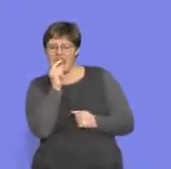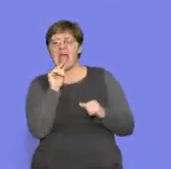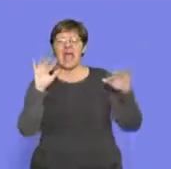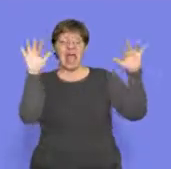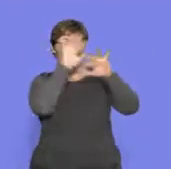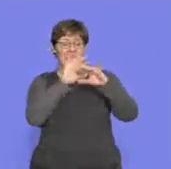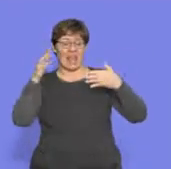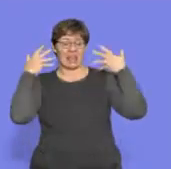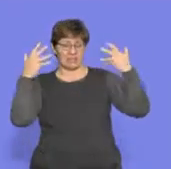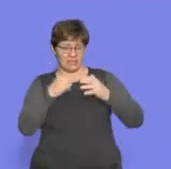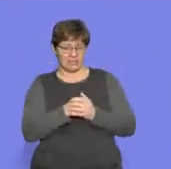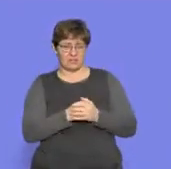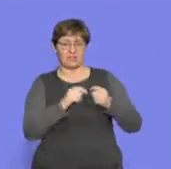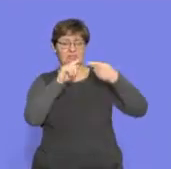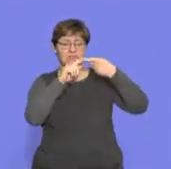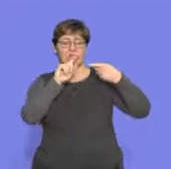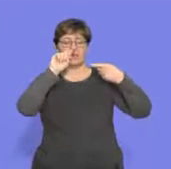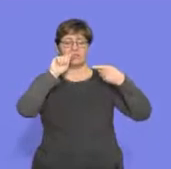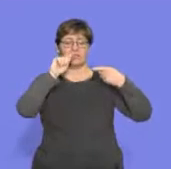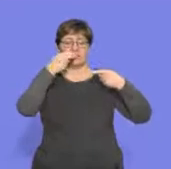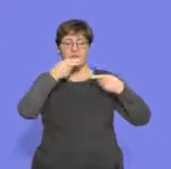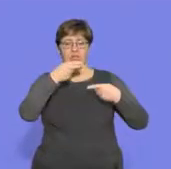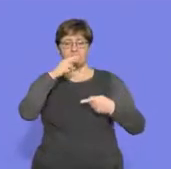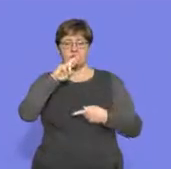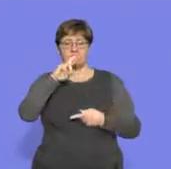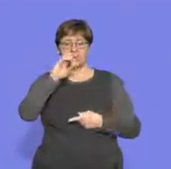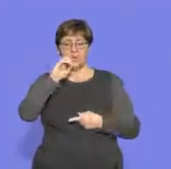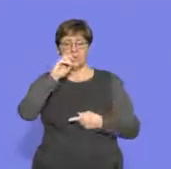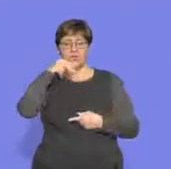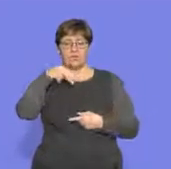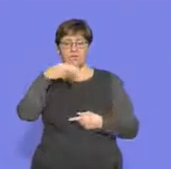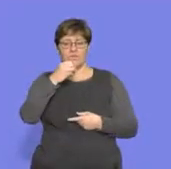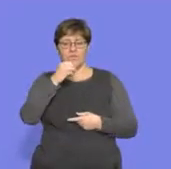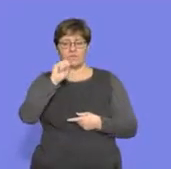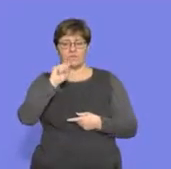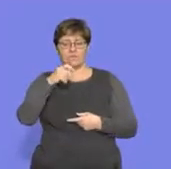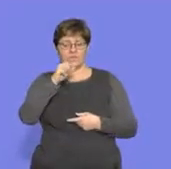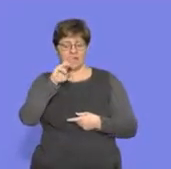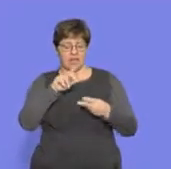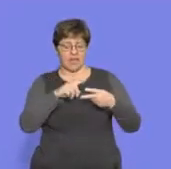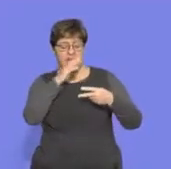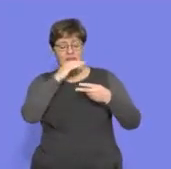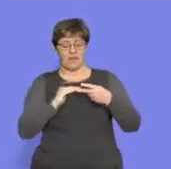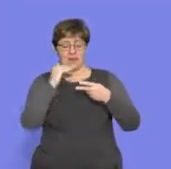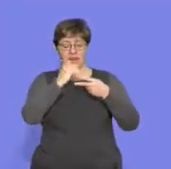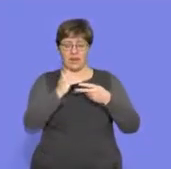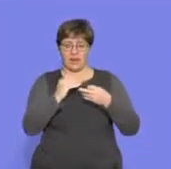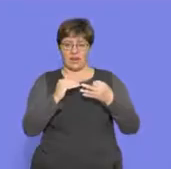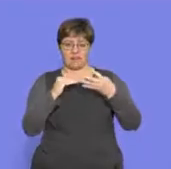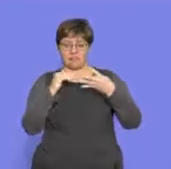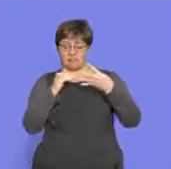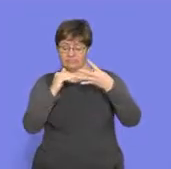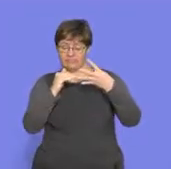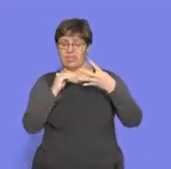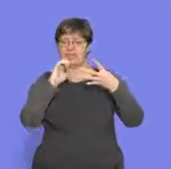the atmosphere. So we have a layer called the troposphere, which is then surrounded by the stratosphere, which